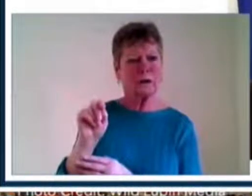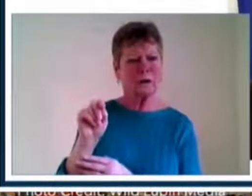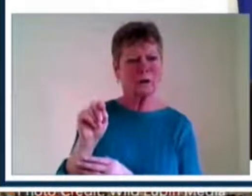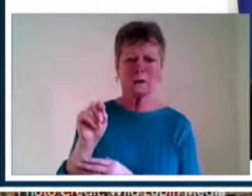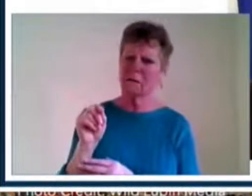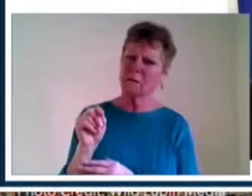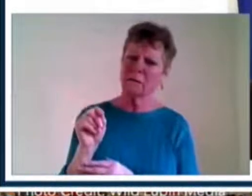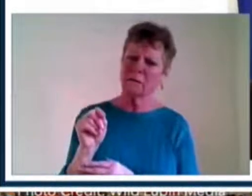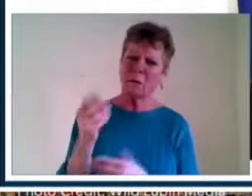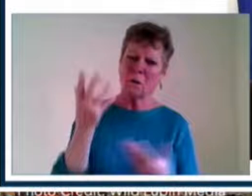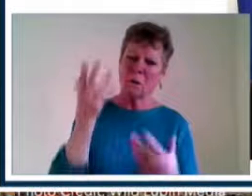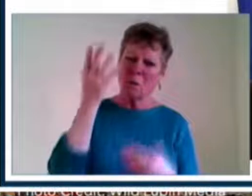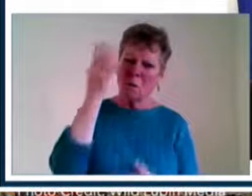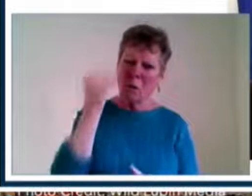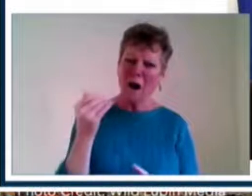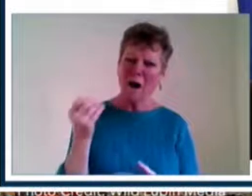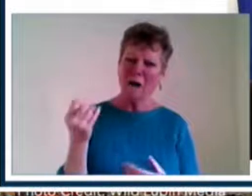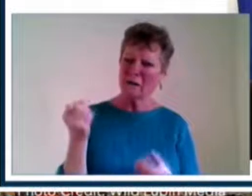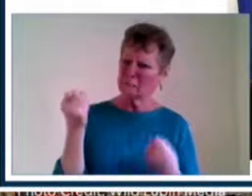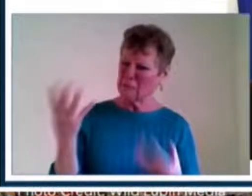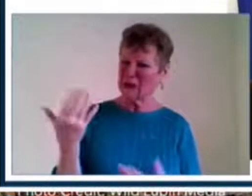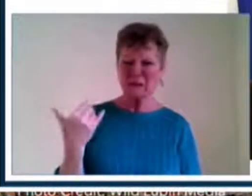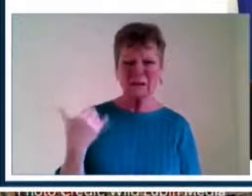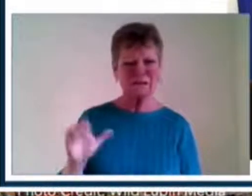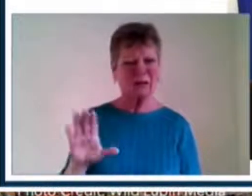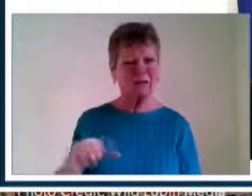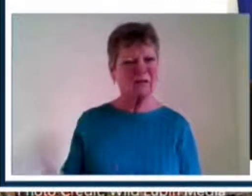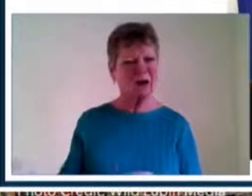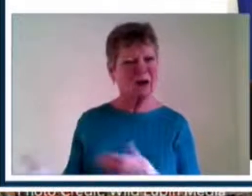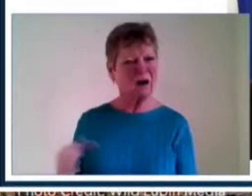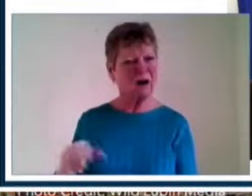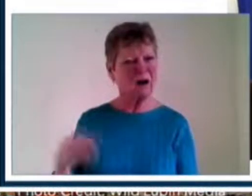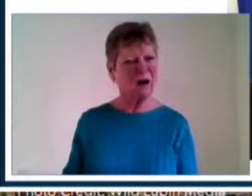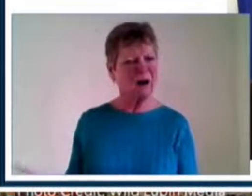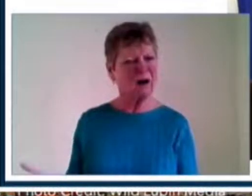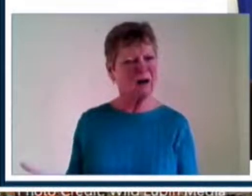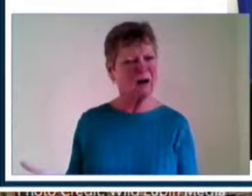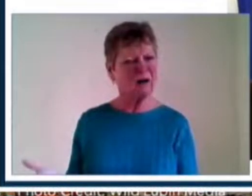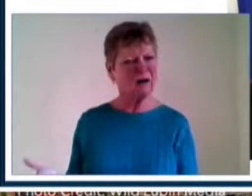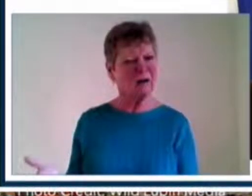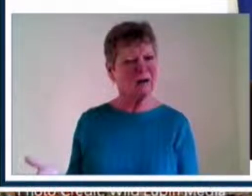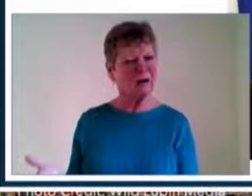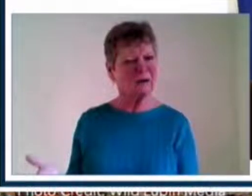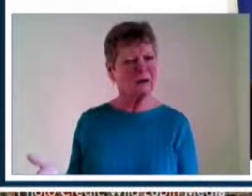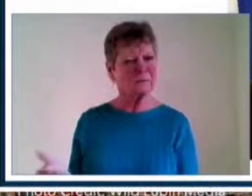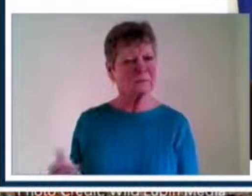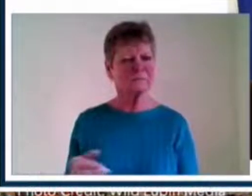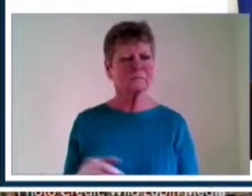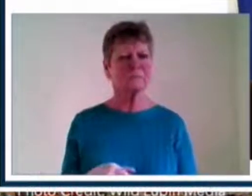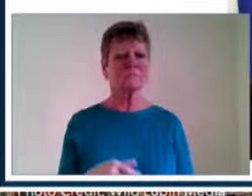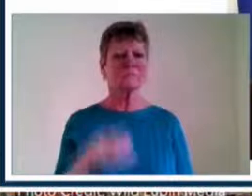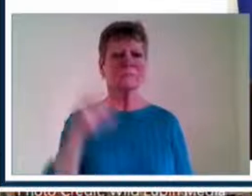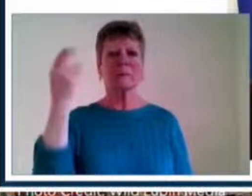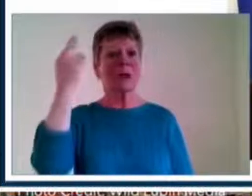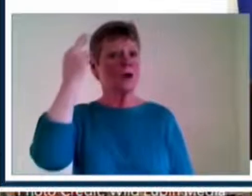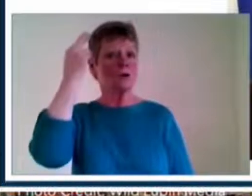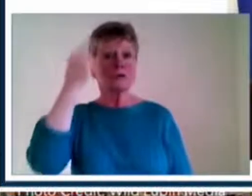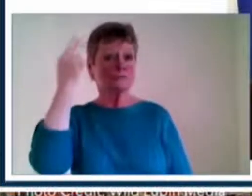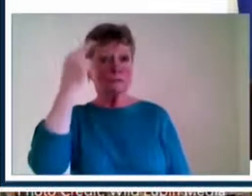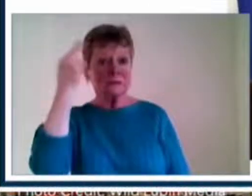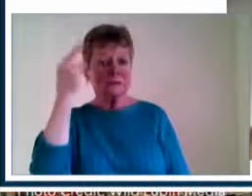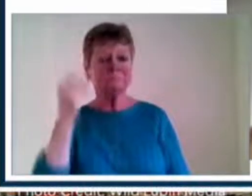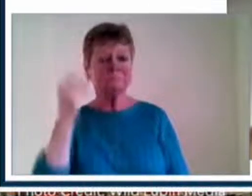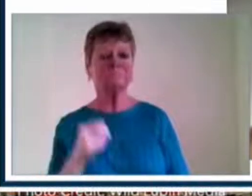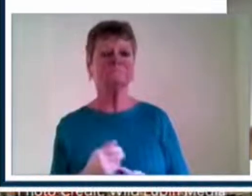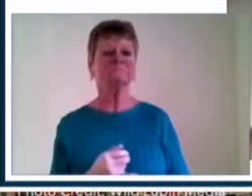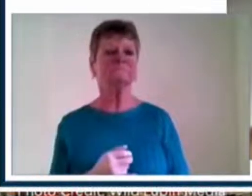Nova Scotians dying from it during this wave? It's simply because of